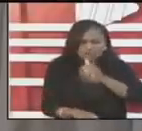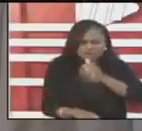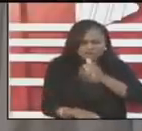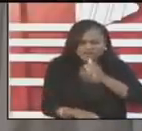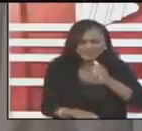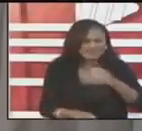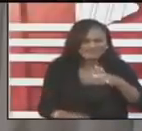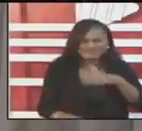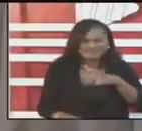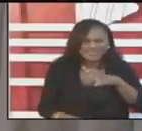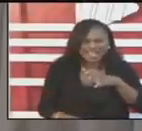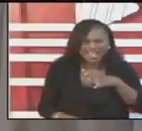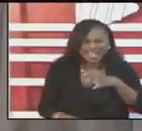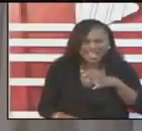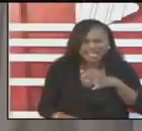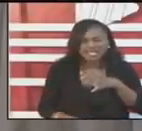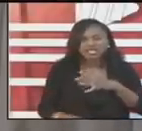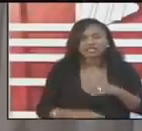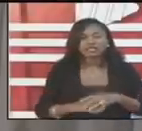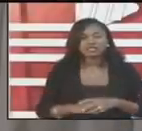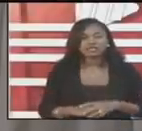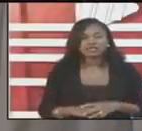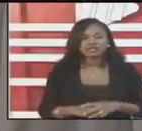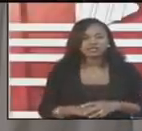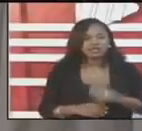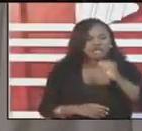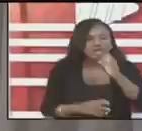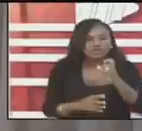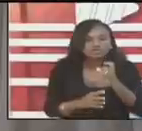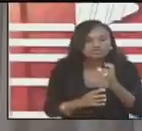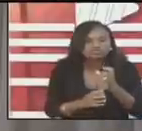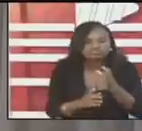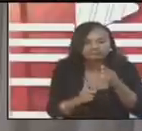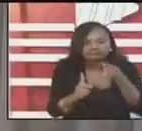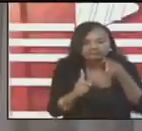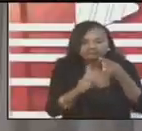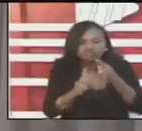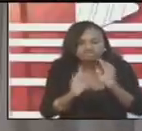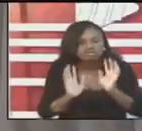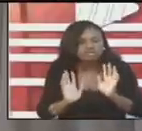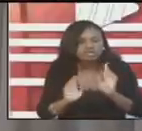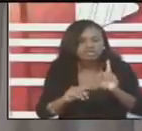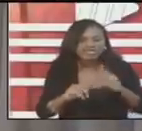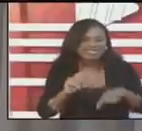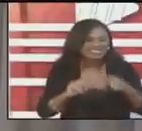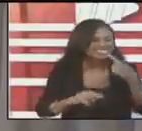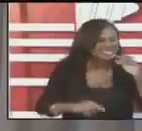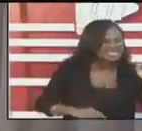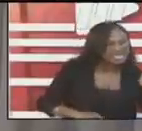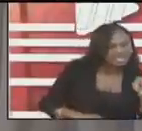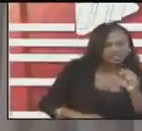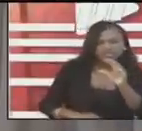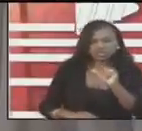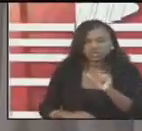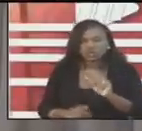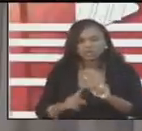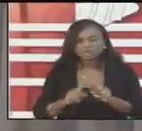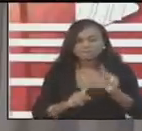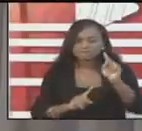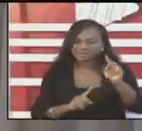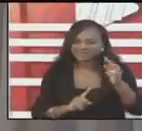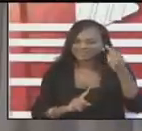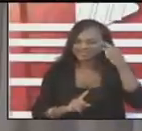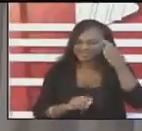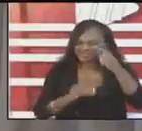strictly. So we don't want to be extremely prescriptive as it relates to it as saying yes or no. But again, you have to look at your